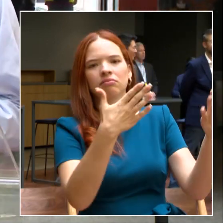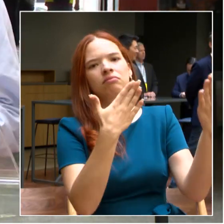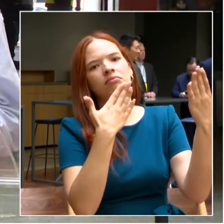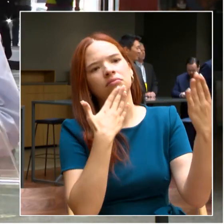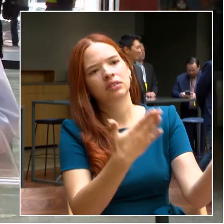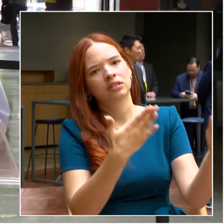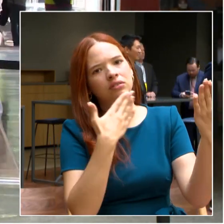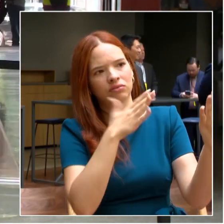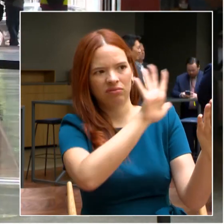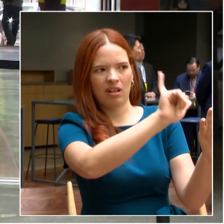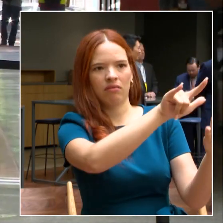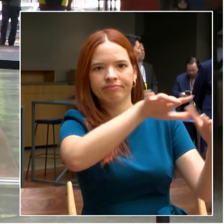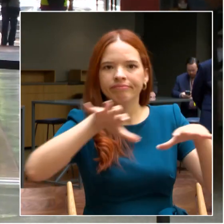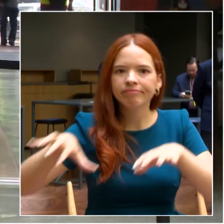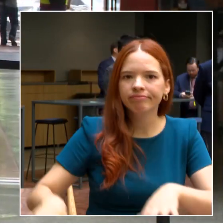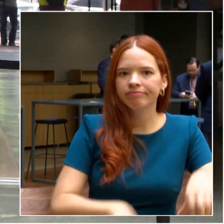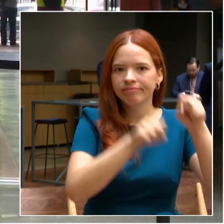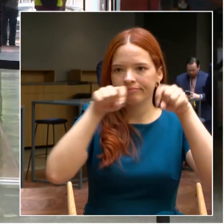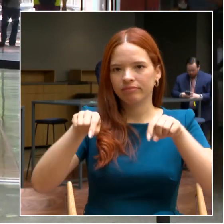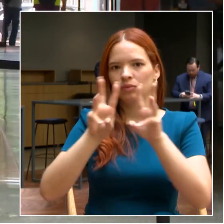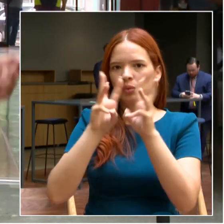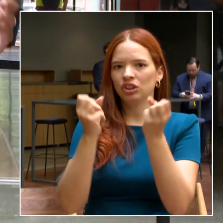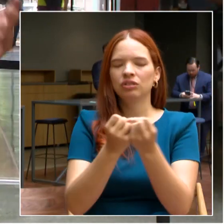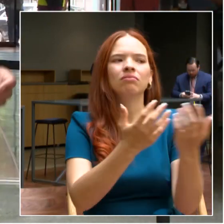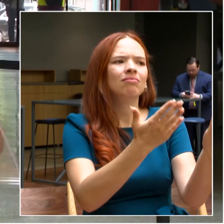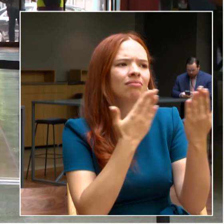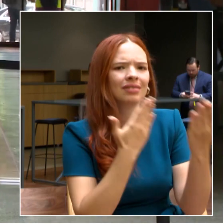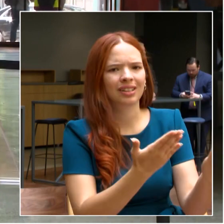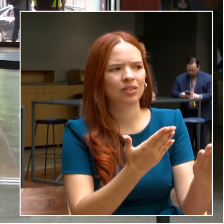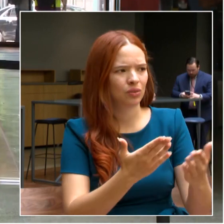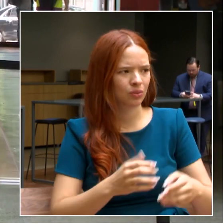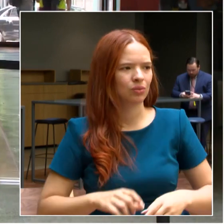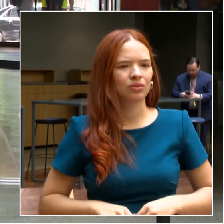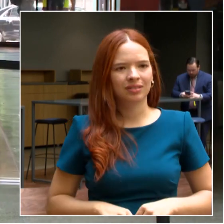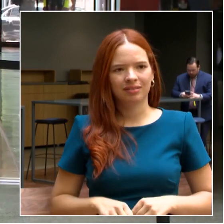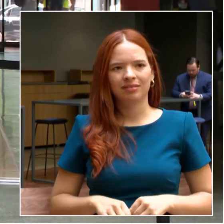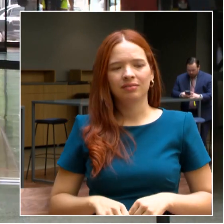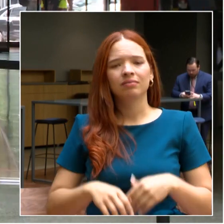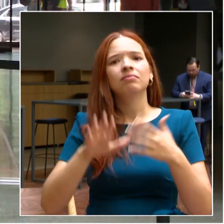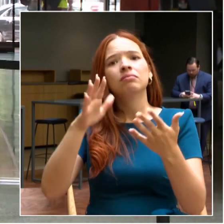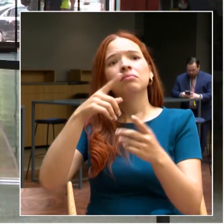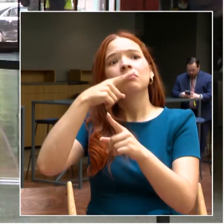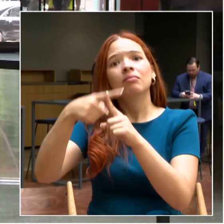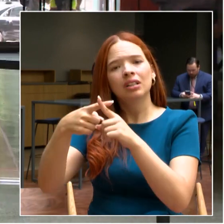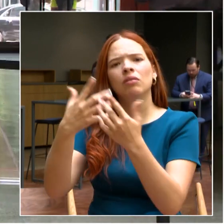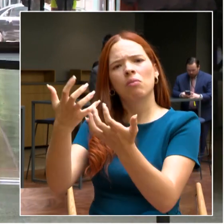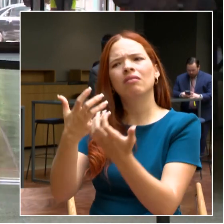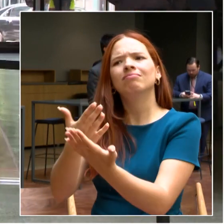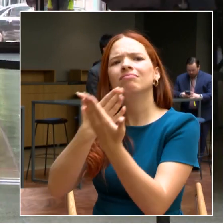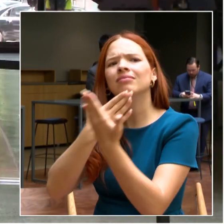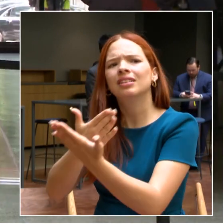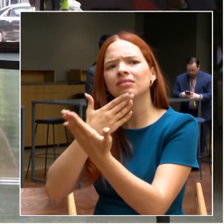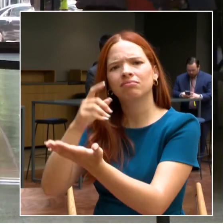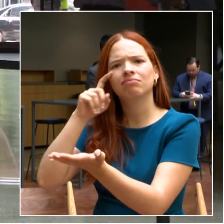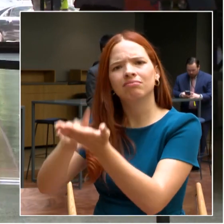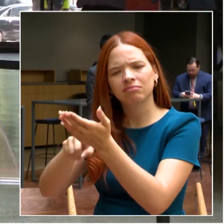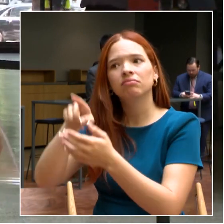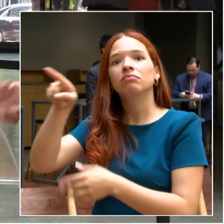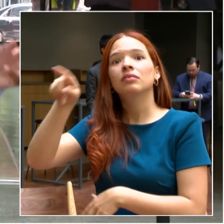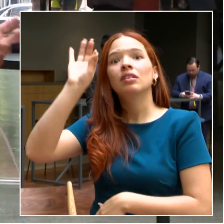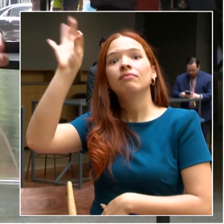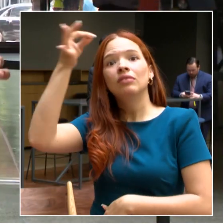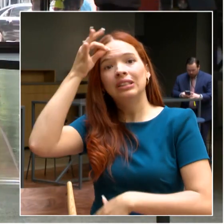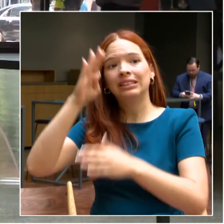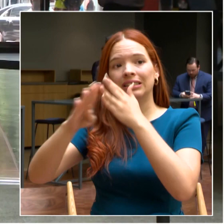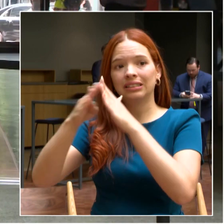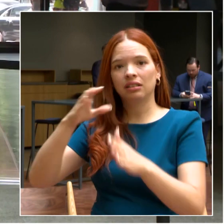here together. Thank the Federal City Council team, and special thanks to Andrew Trueblood, who also played a critical role